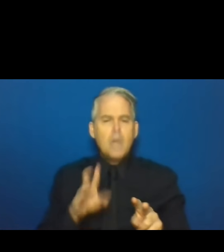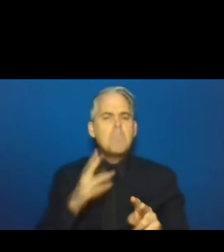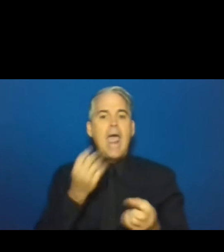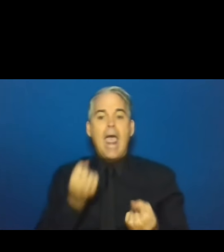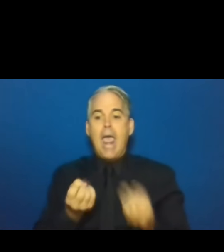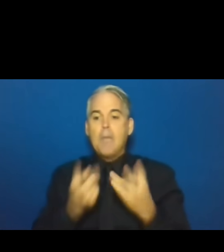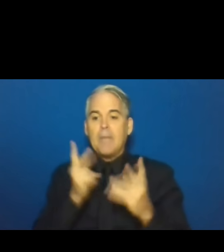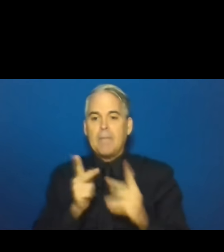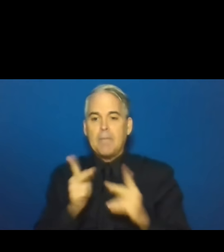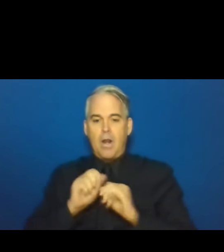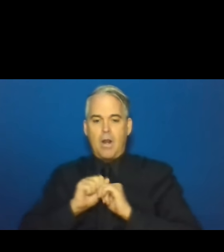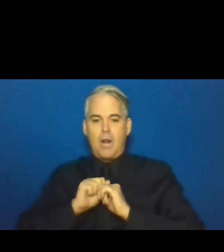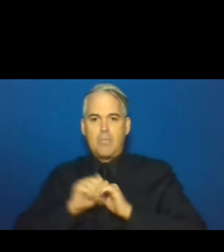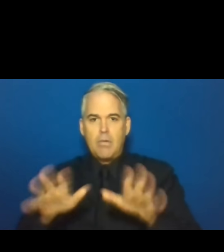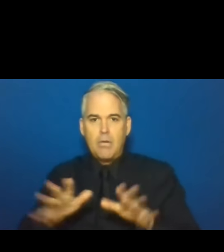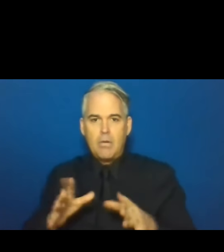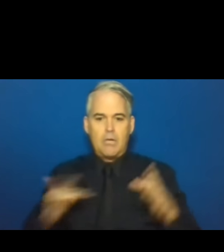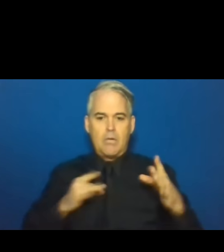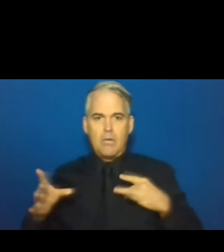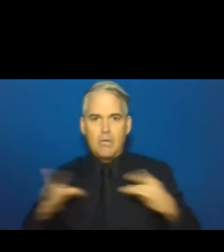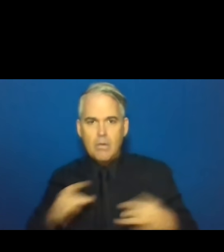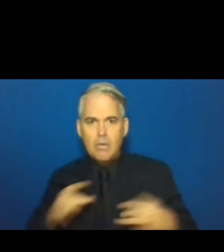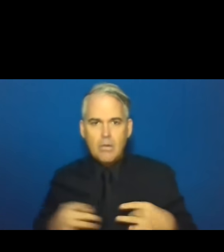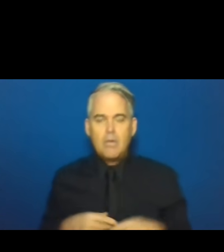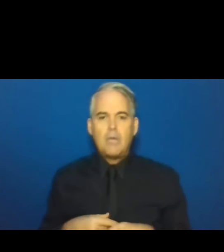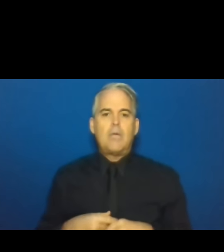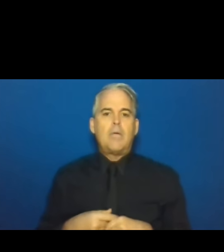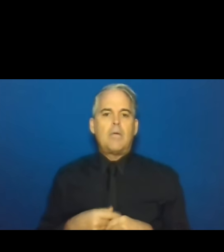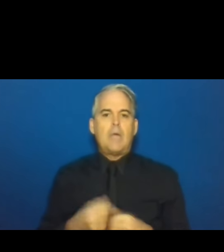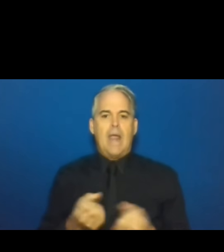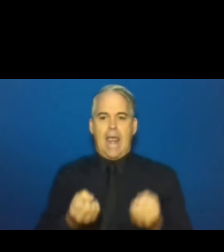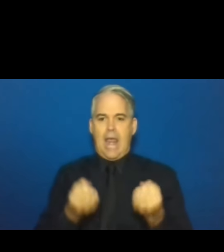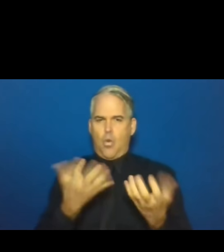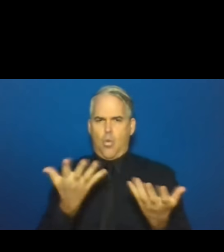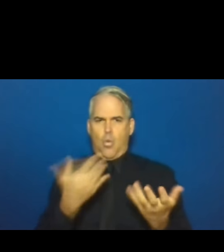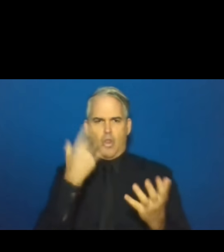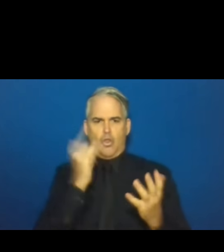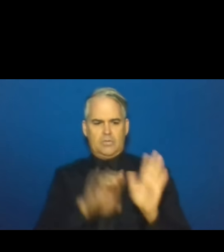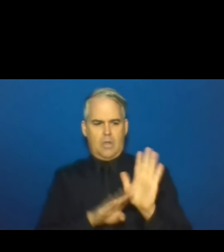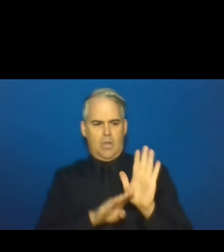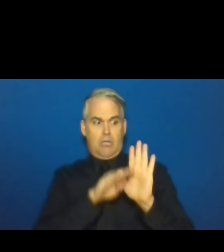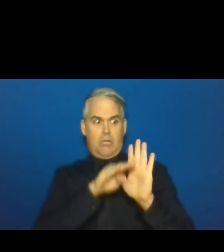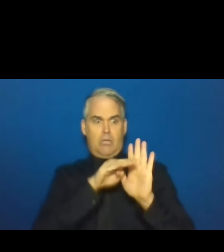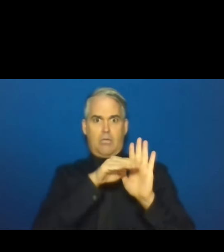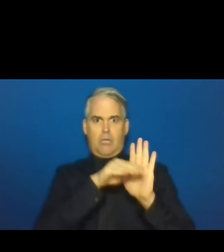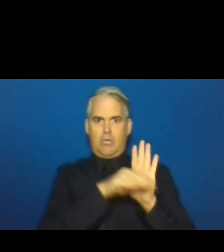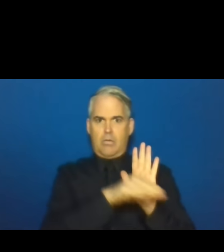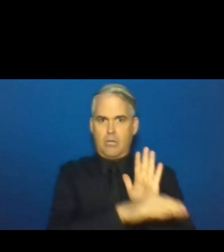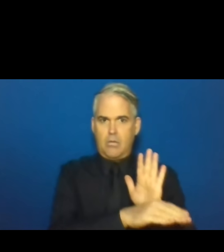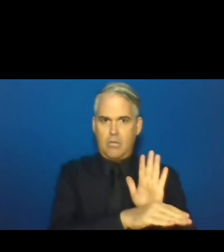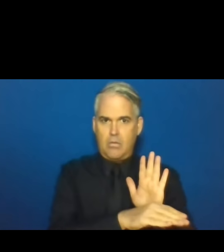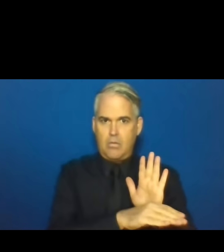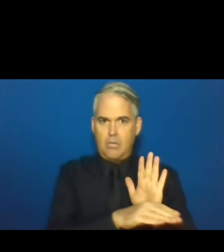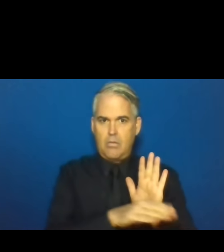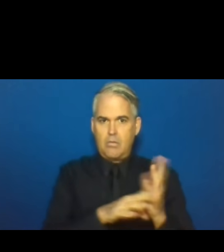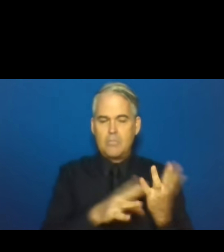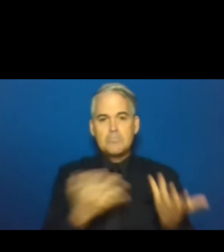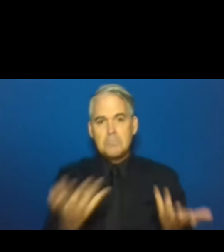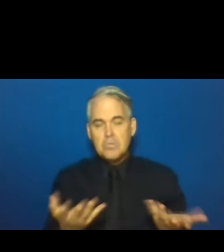curve, and our percentage increase of cases. Depending on the trends, Nevadans can expect a few